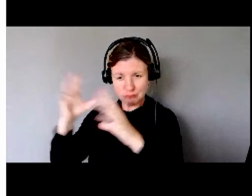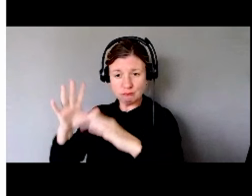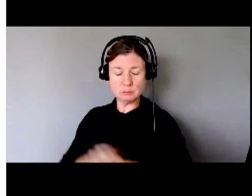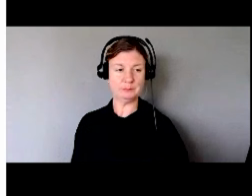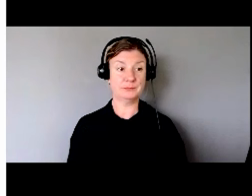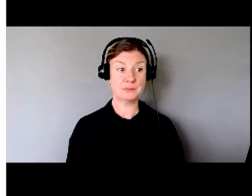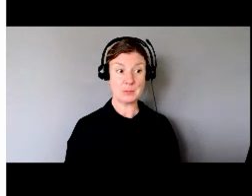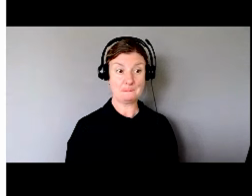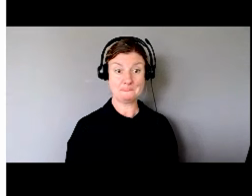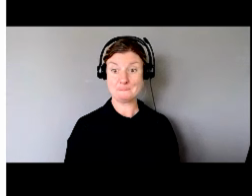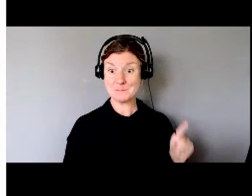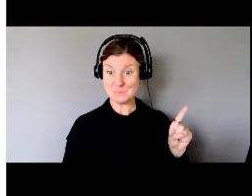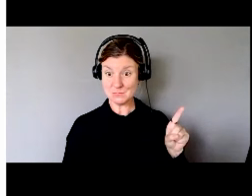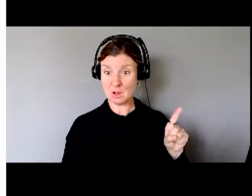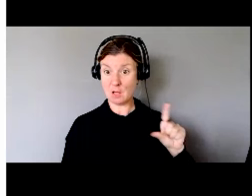the entrance.